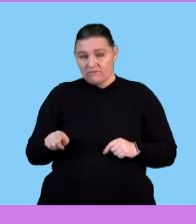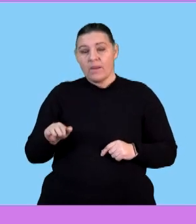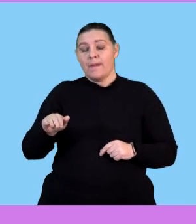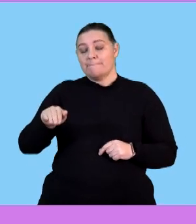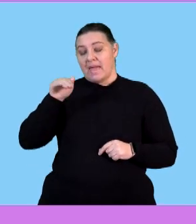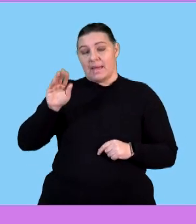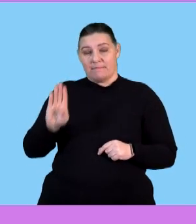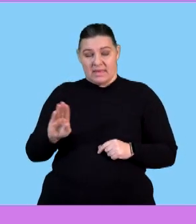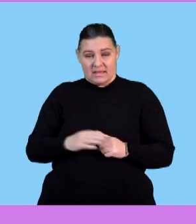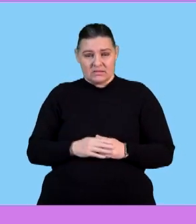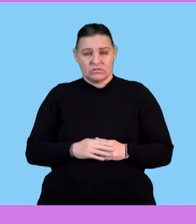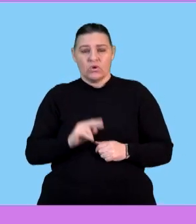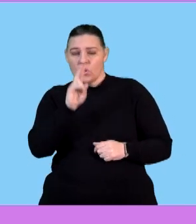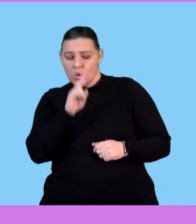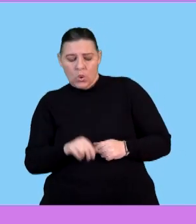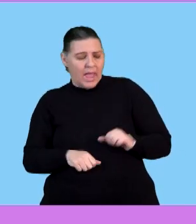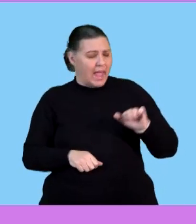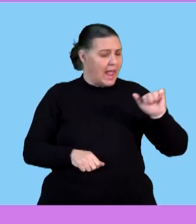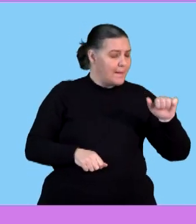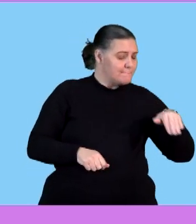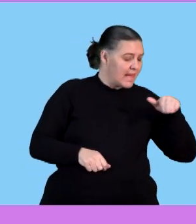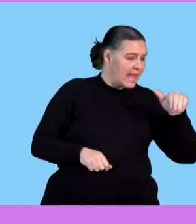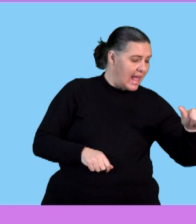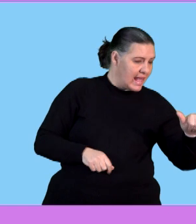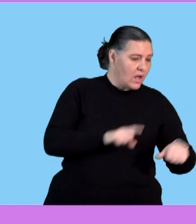Bank B. So to analyze, Bank A,